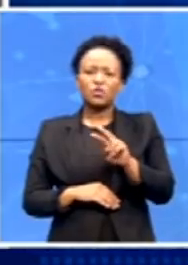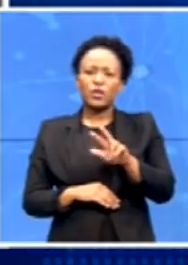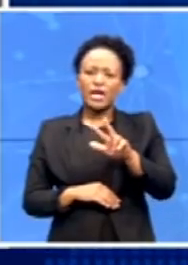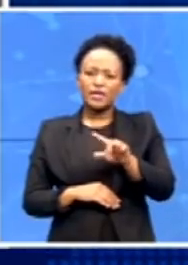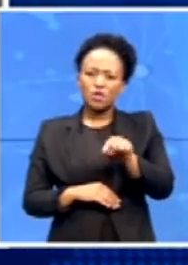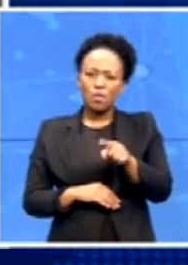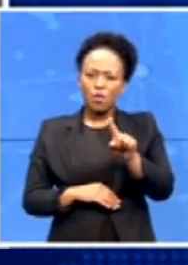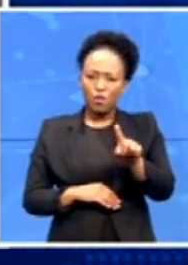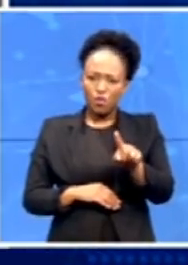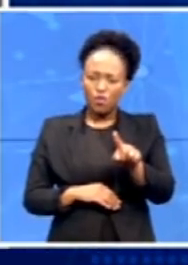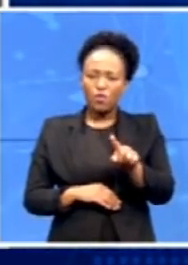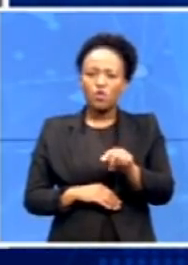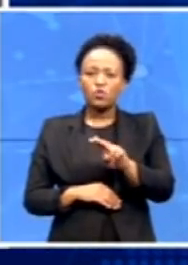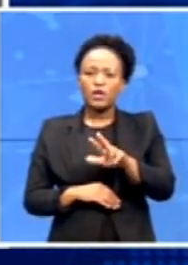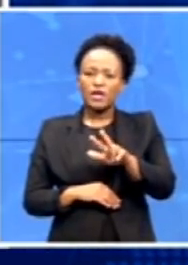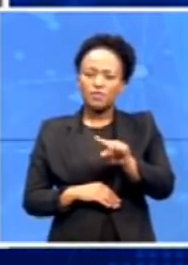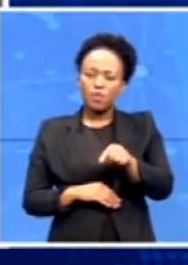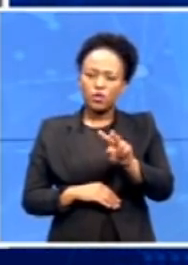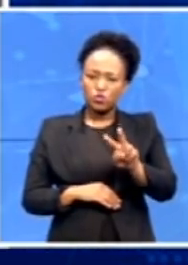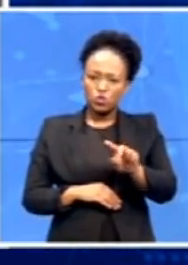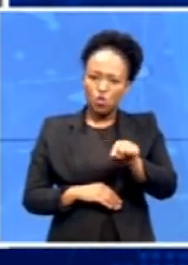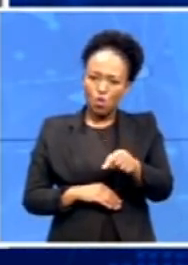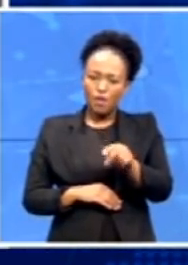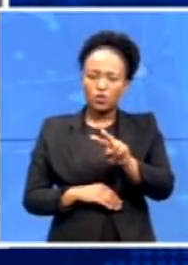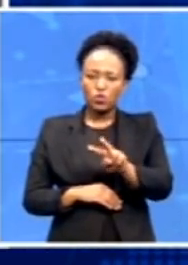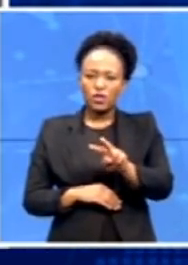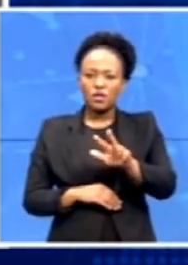28.2, 28.3, 28.4,